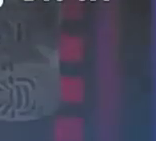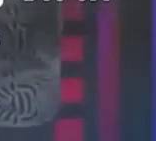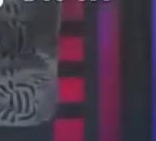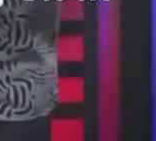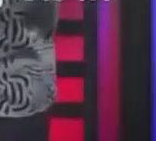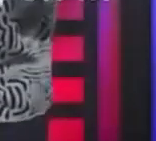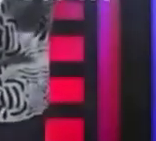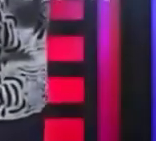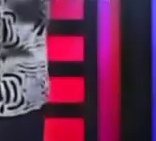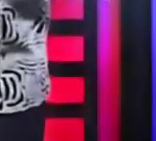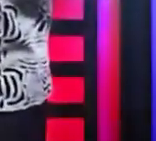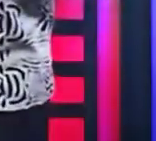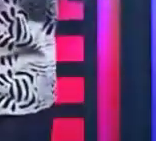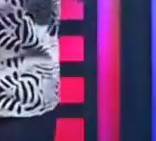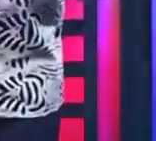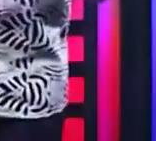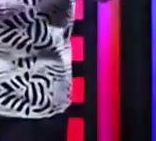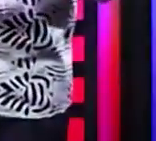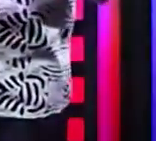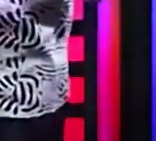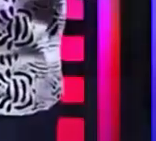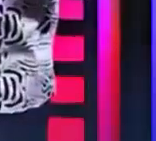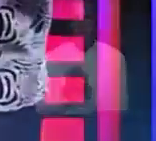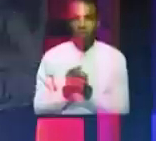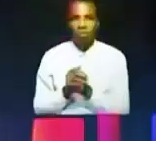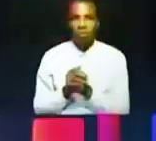So we